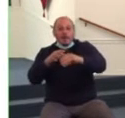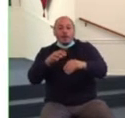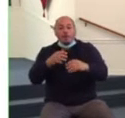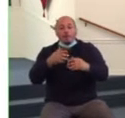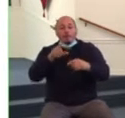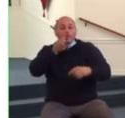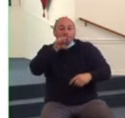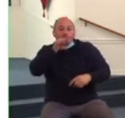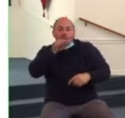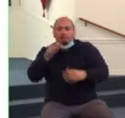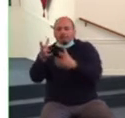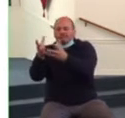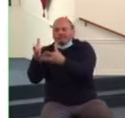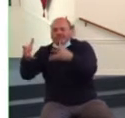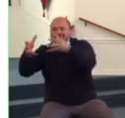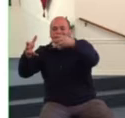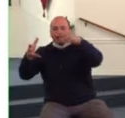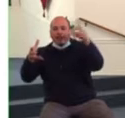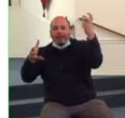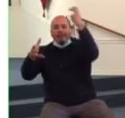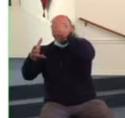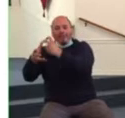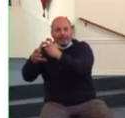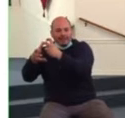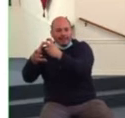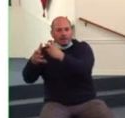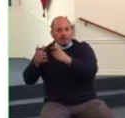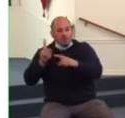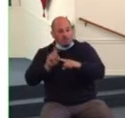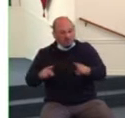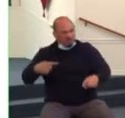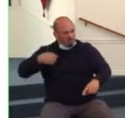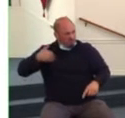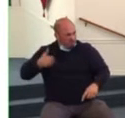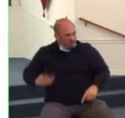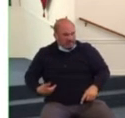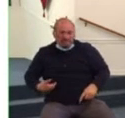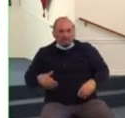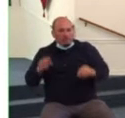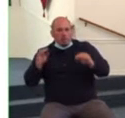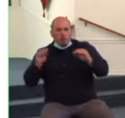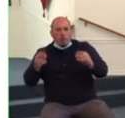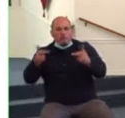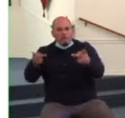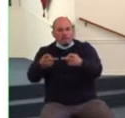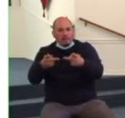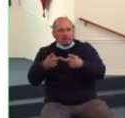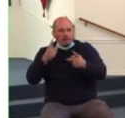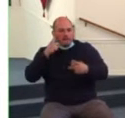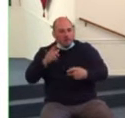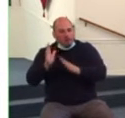no place to lay His head." He said to another man, "Follow me."